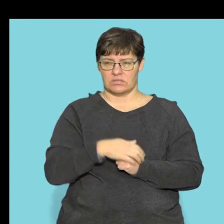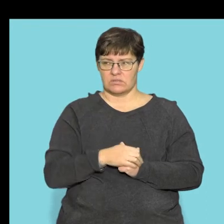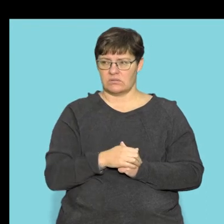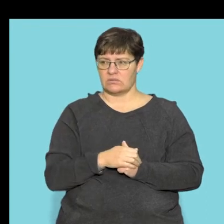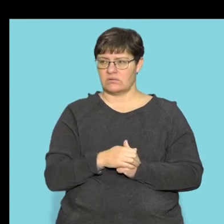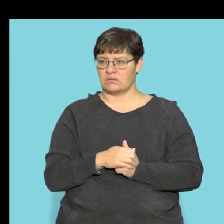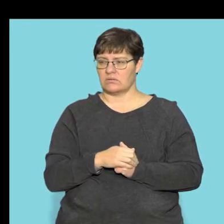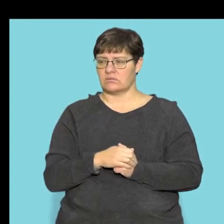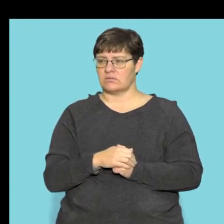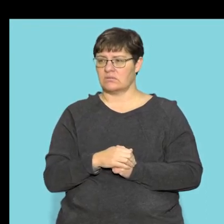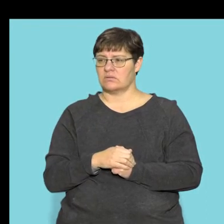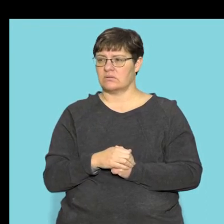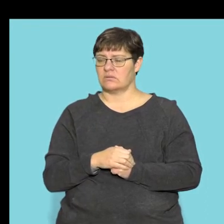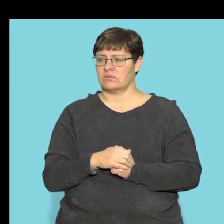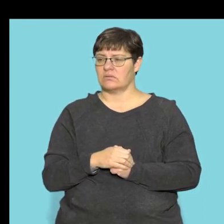1,571,000. So